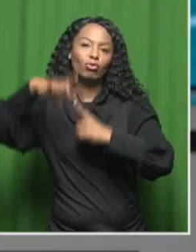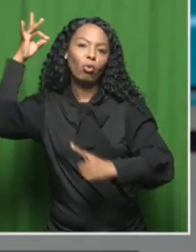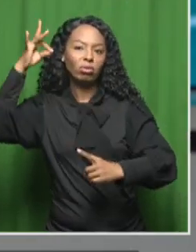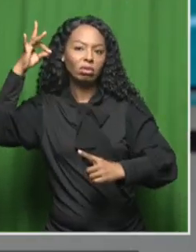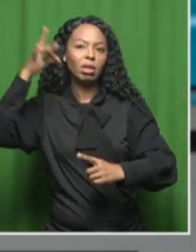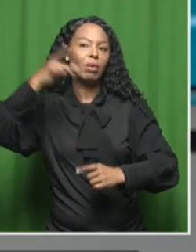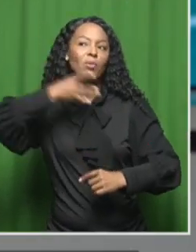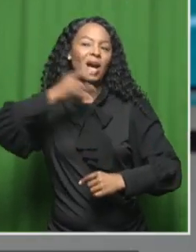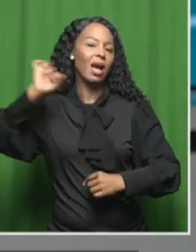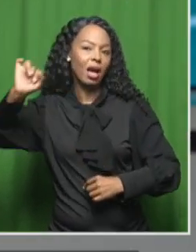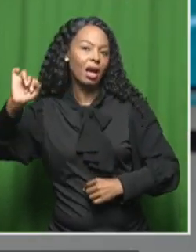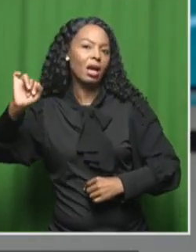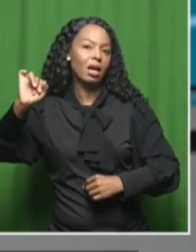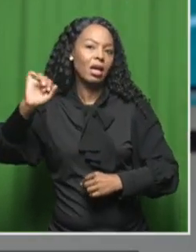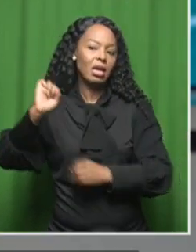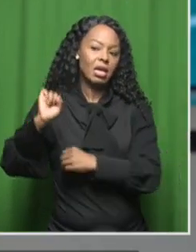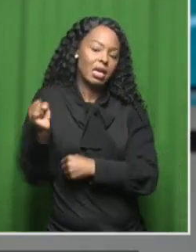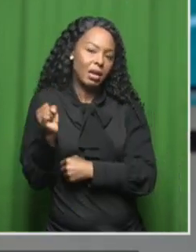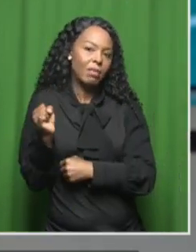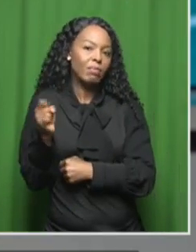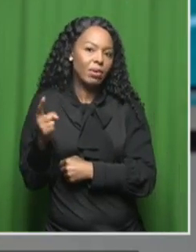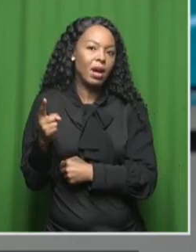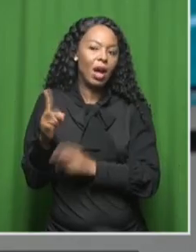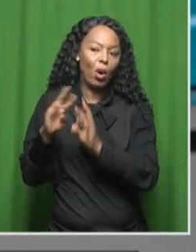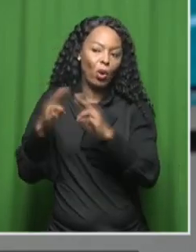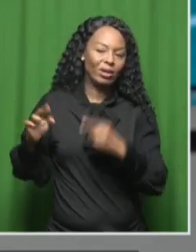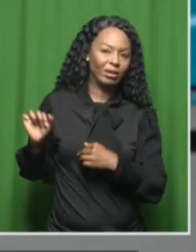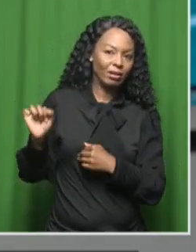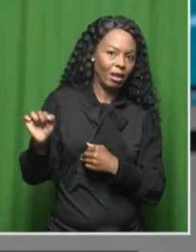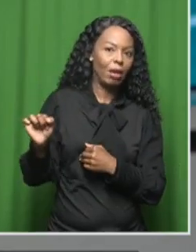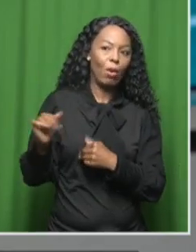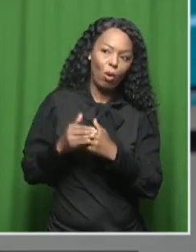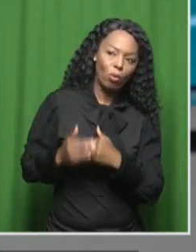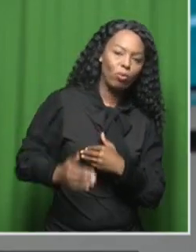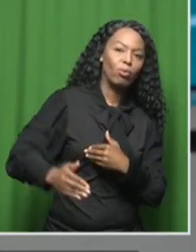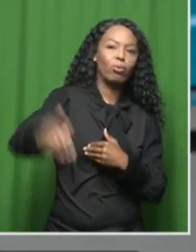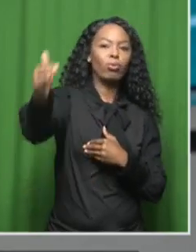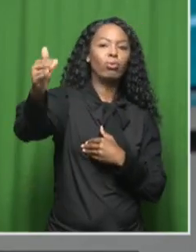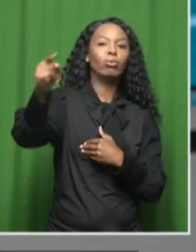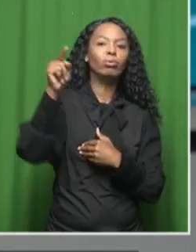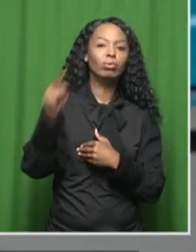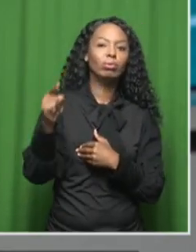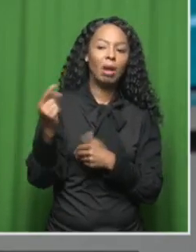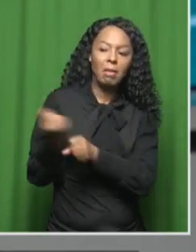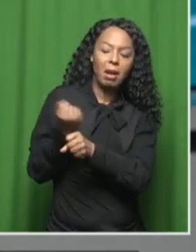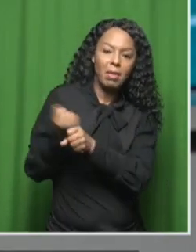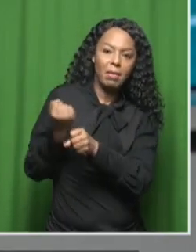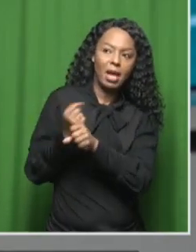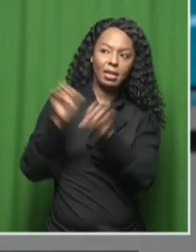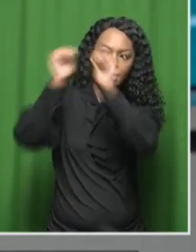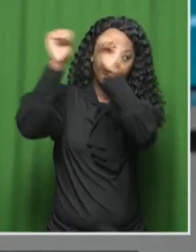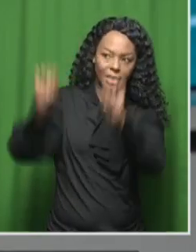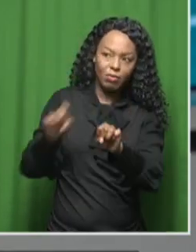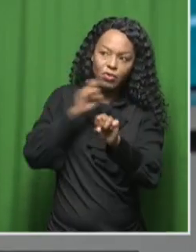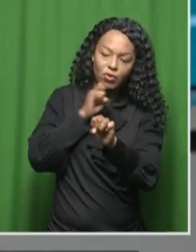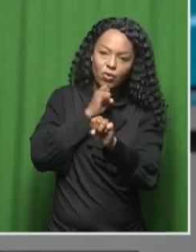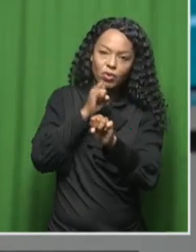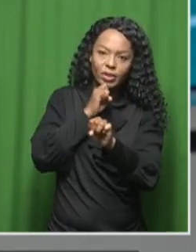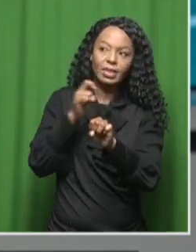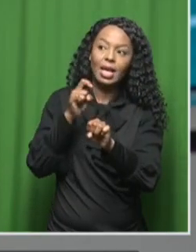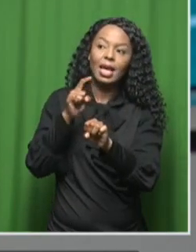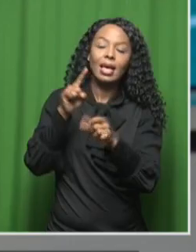its own carbon emissions going for a while longer in return for reducing the emissions of a developing